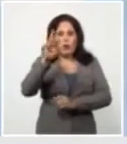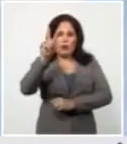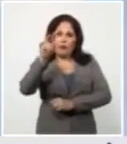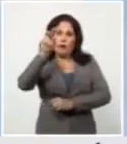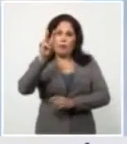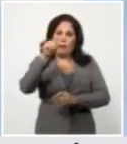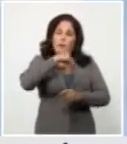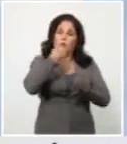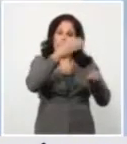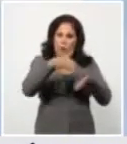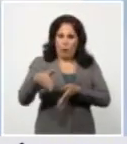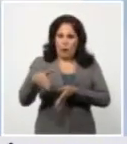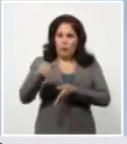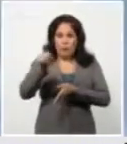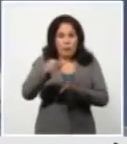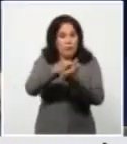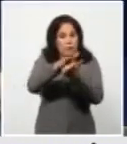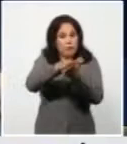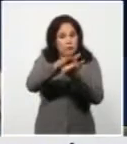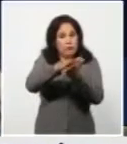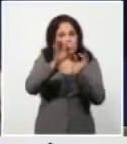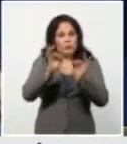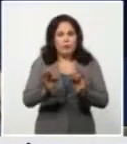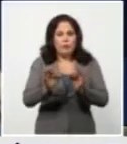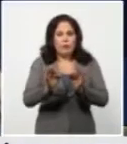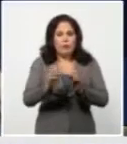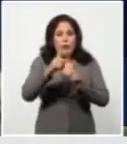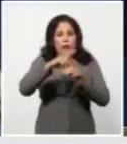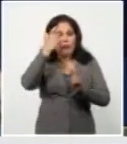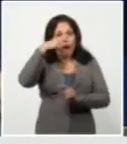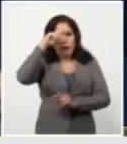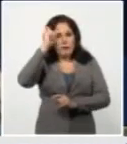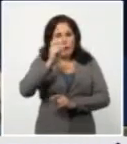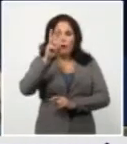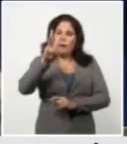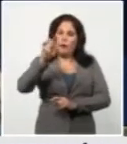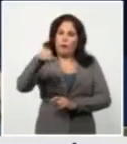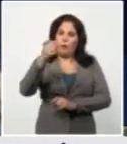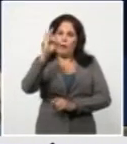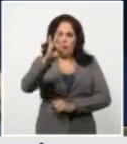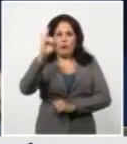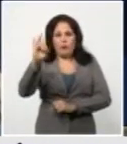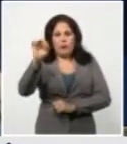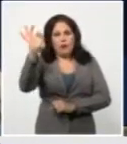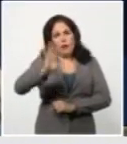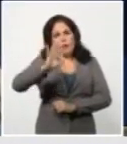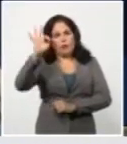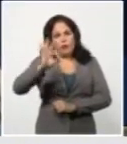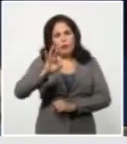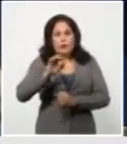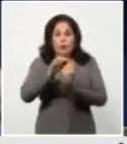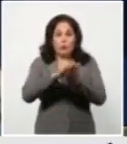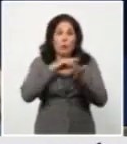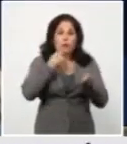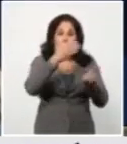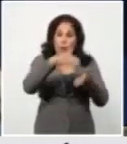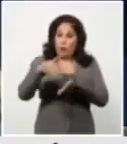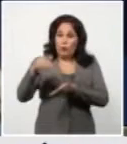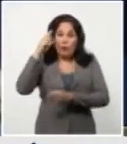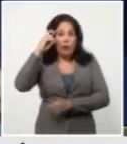we always convey the condolences to their relatives for a lethality of